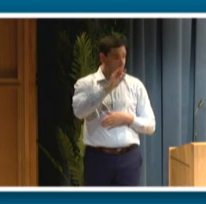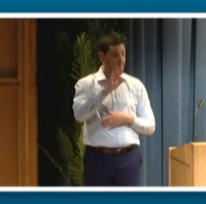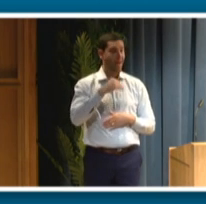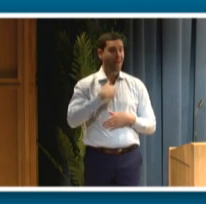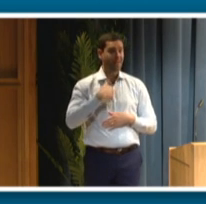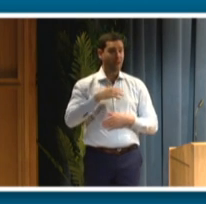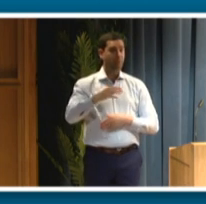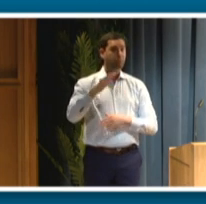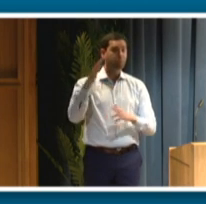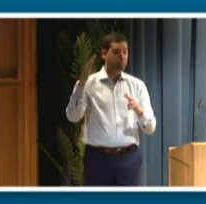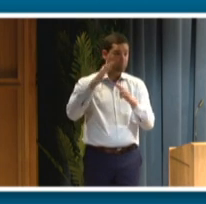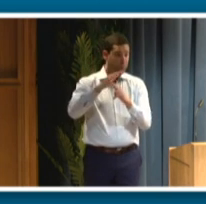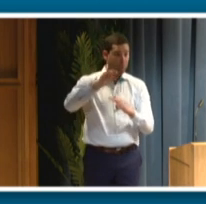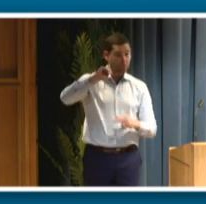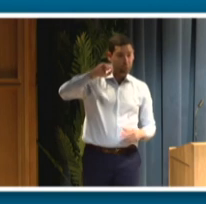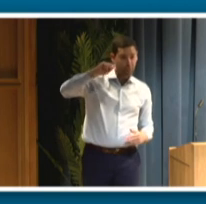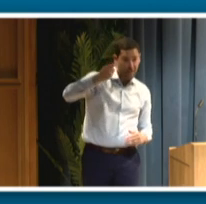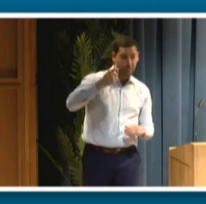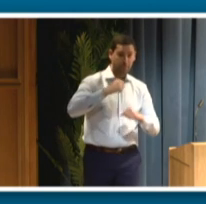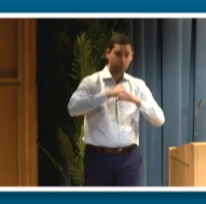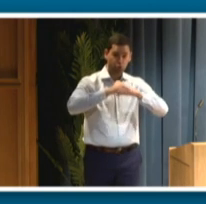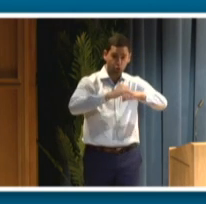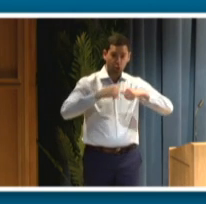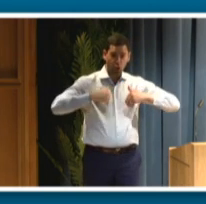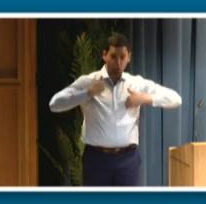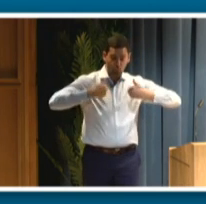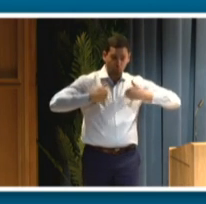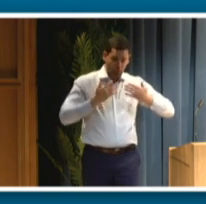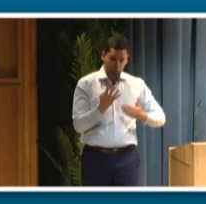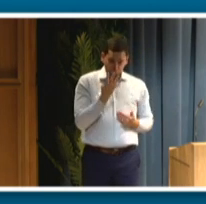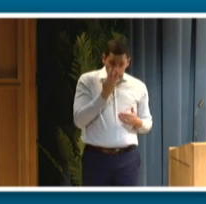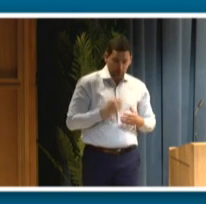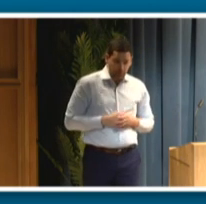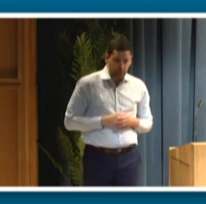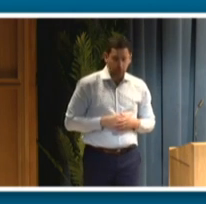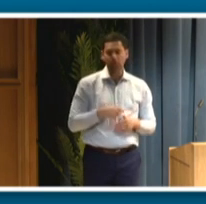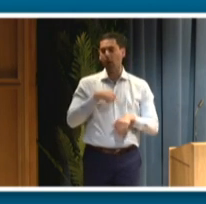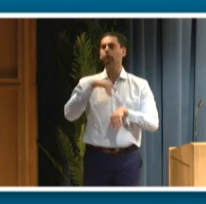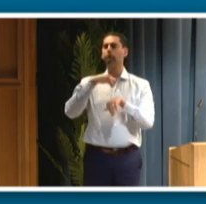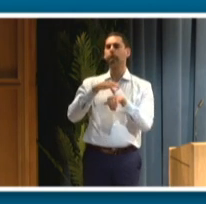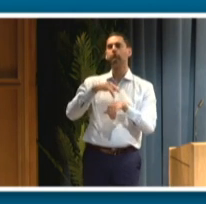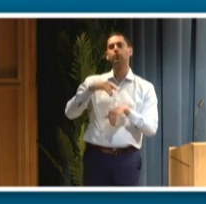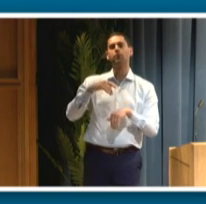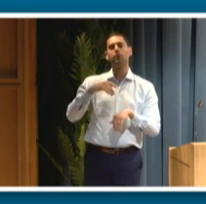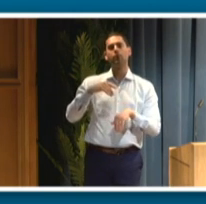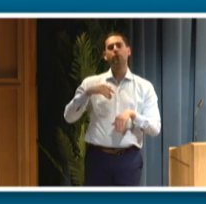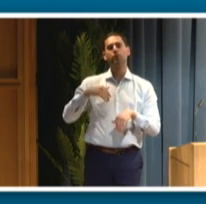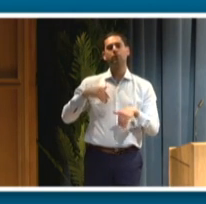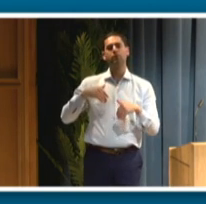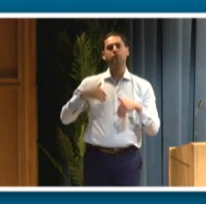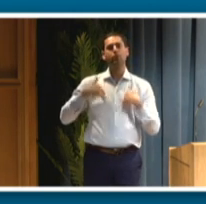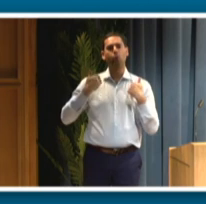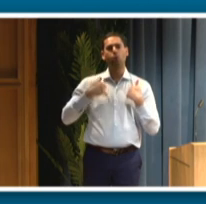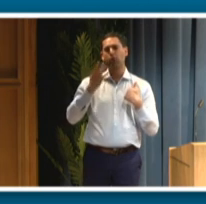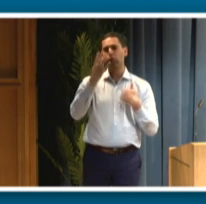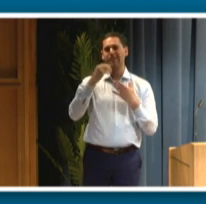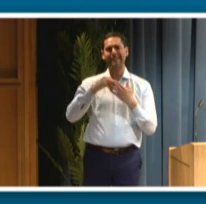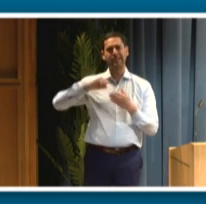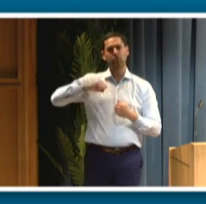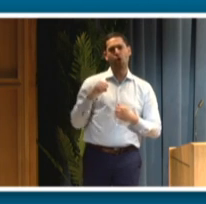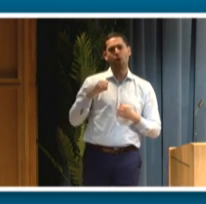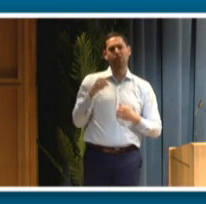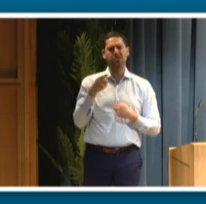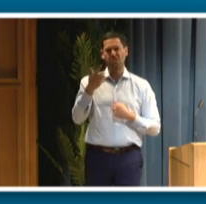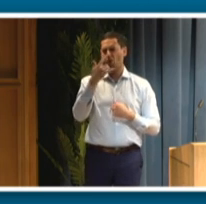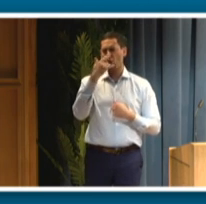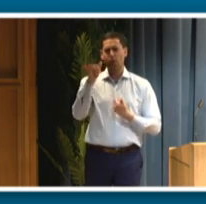youth facilities. I've been to youth prisons in Scotland, and they're more like schools. I've been to